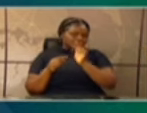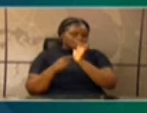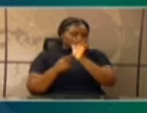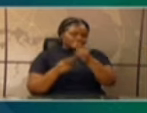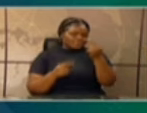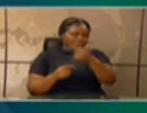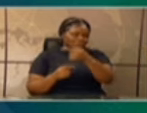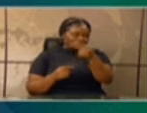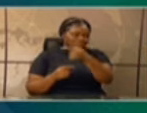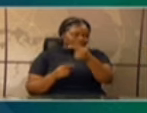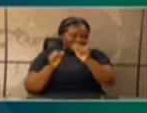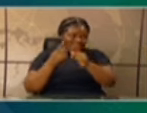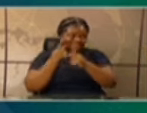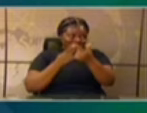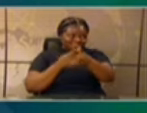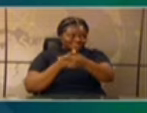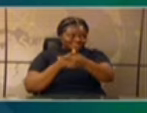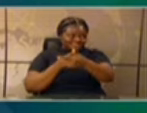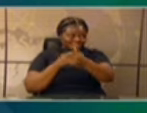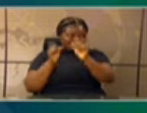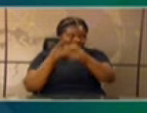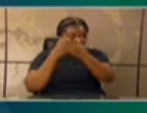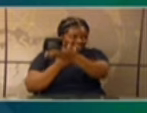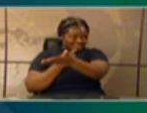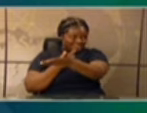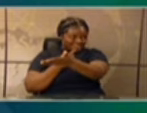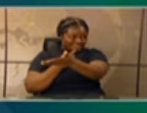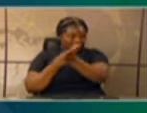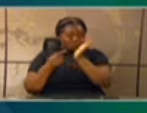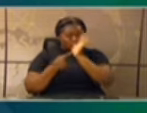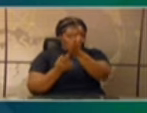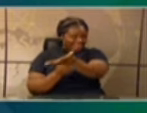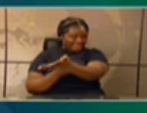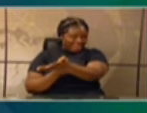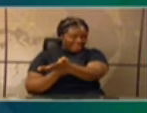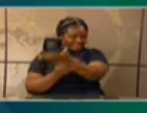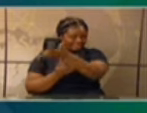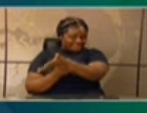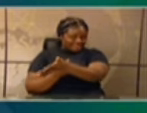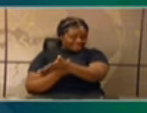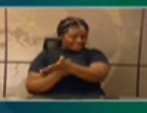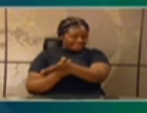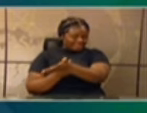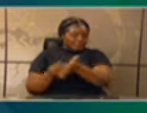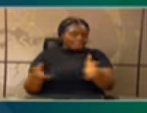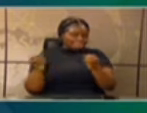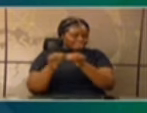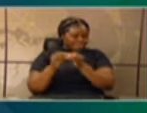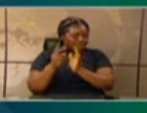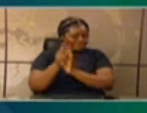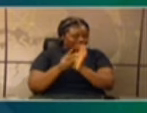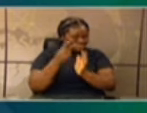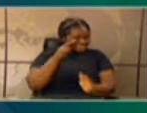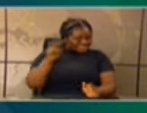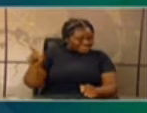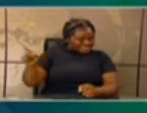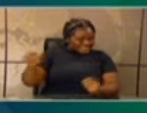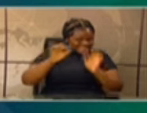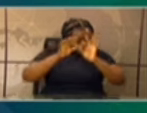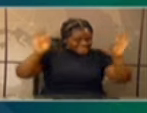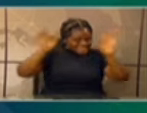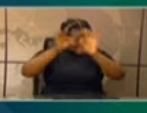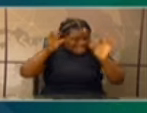there at 131. T1, I told you 130. Now you are here 3 weeks, 1 kilometer or more. It was Zurich. What would you say? I am following